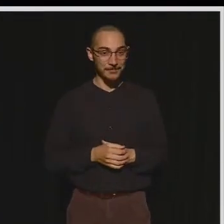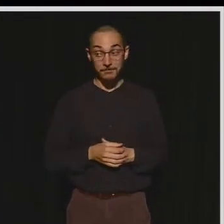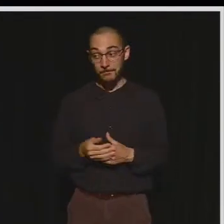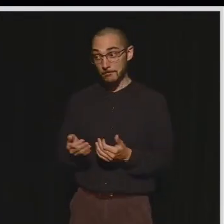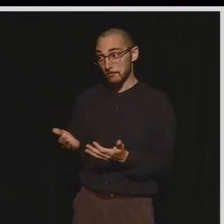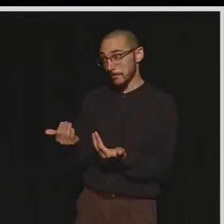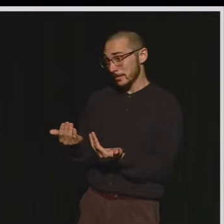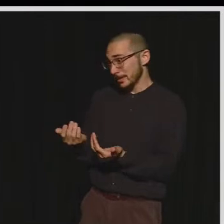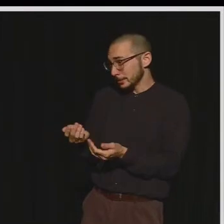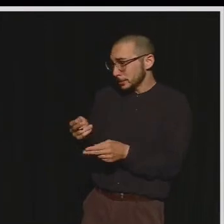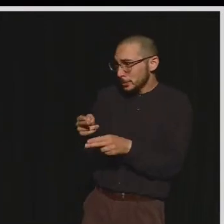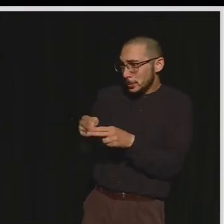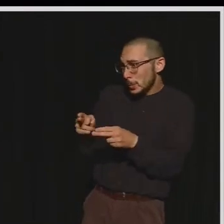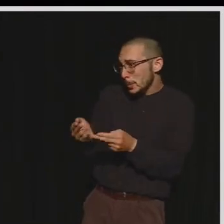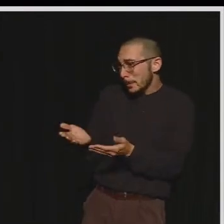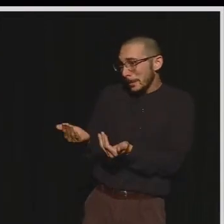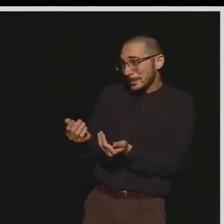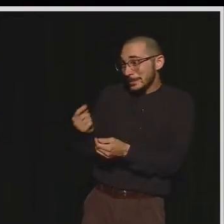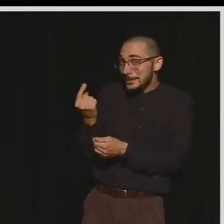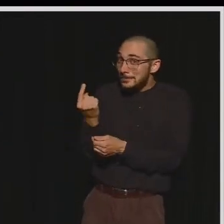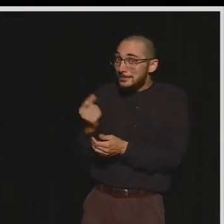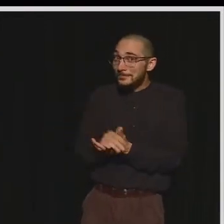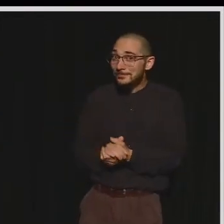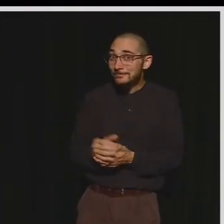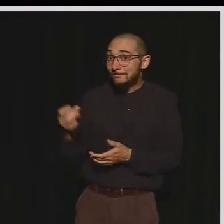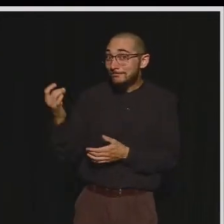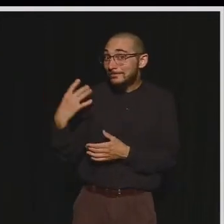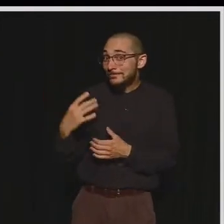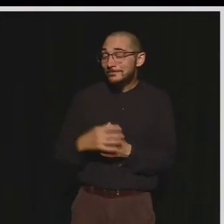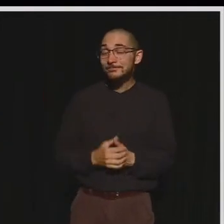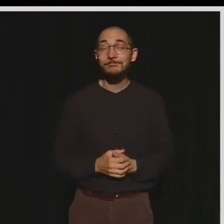over 20 years, I've seen